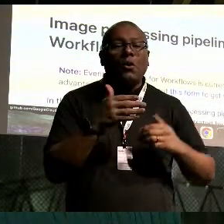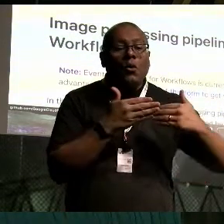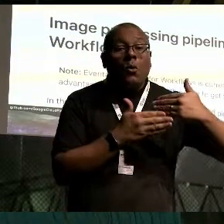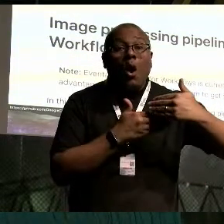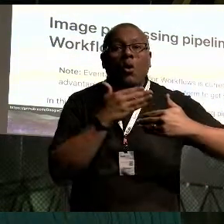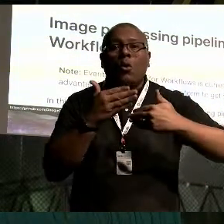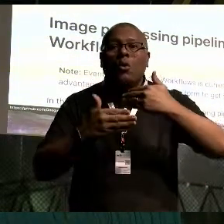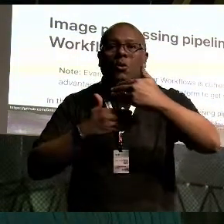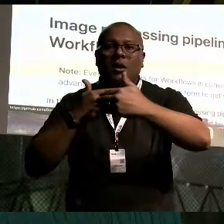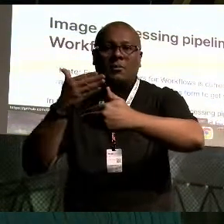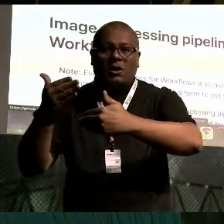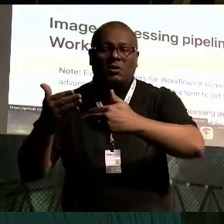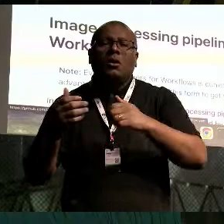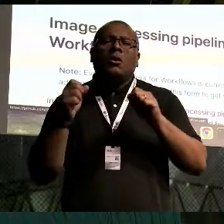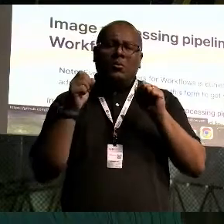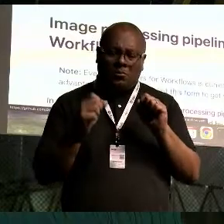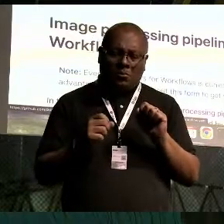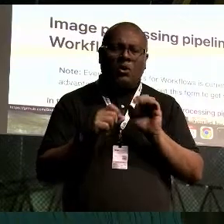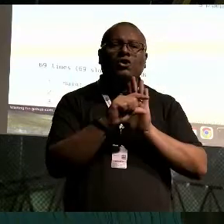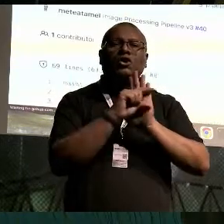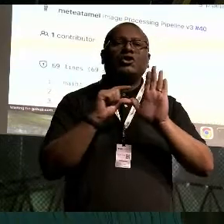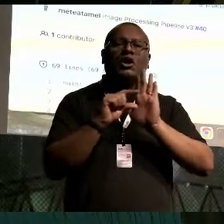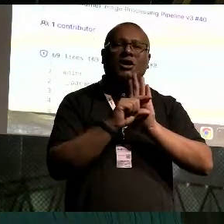can do in YAML or JSON on workflows.